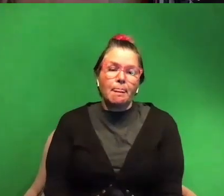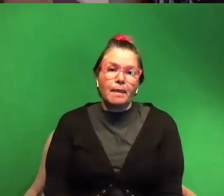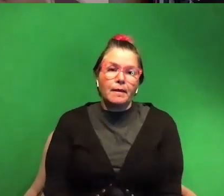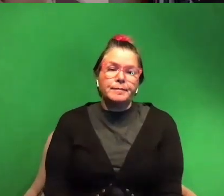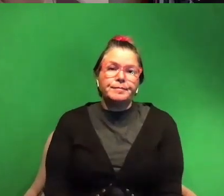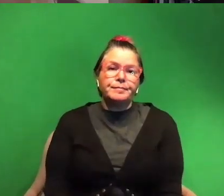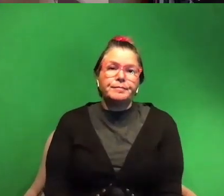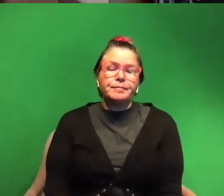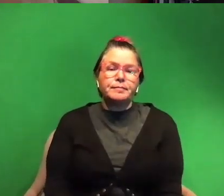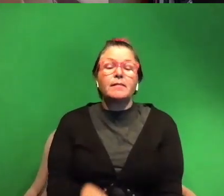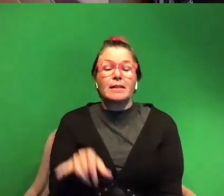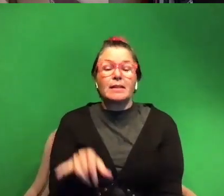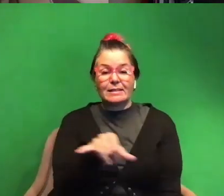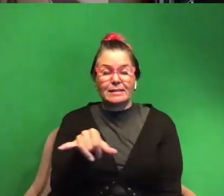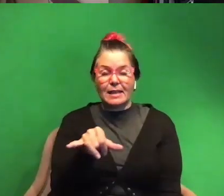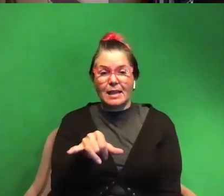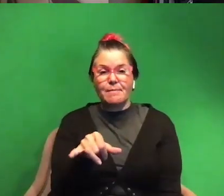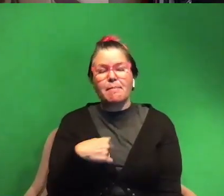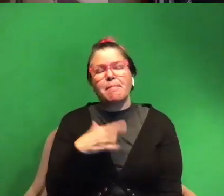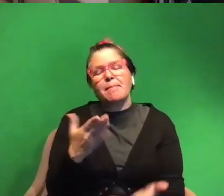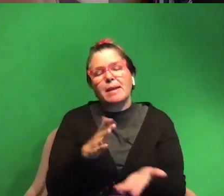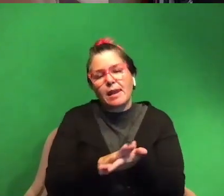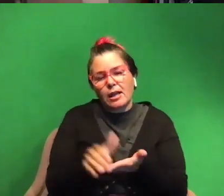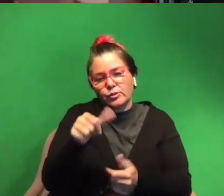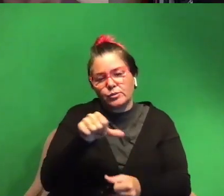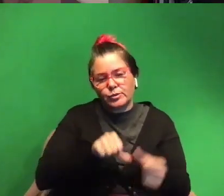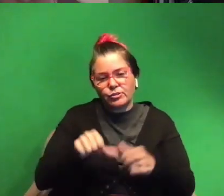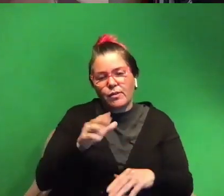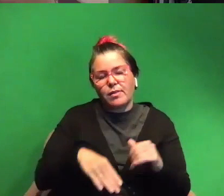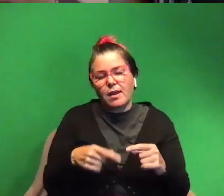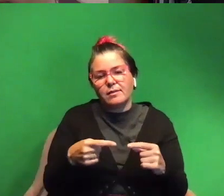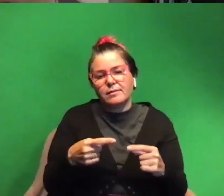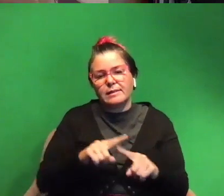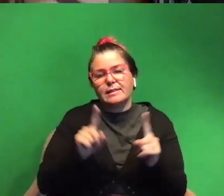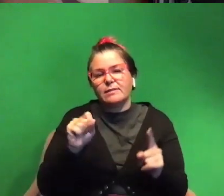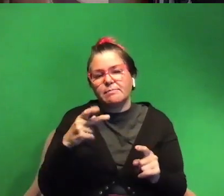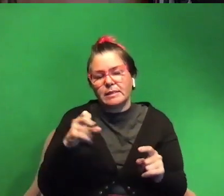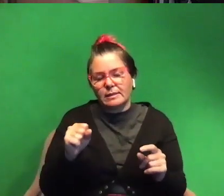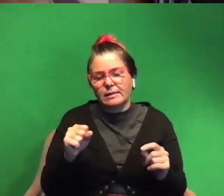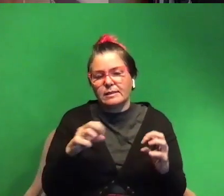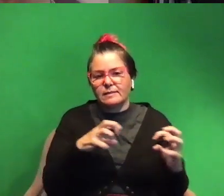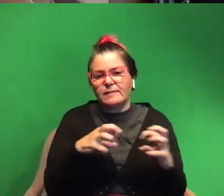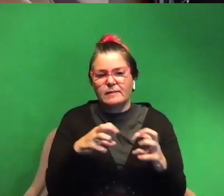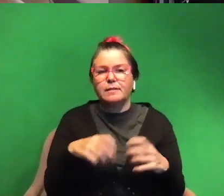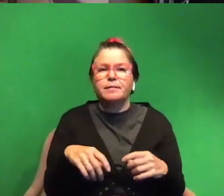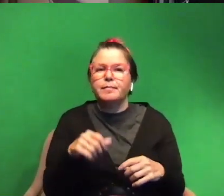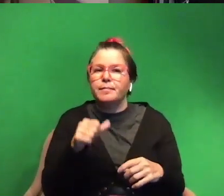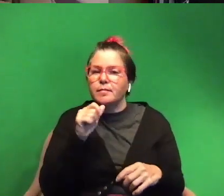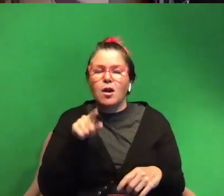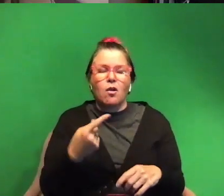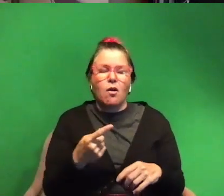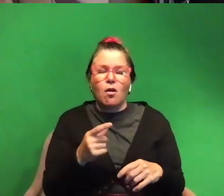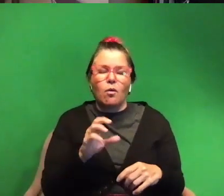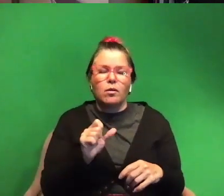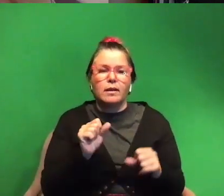corals of the same species might be kinder to each other than corals of two different species might be. Not all corals are capable